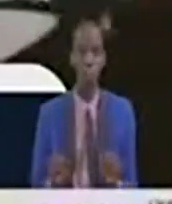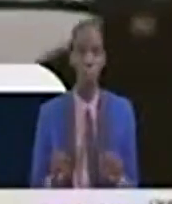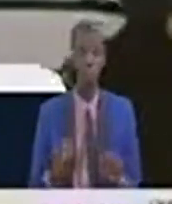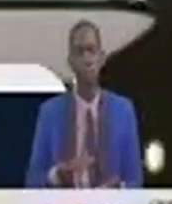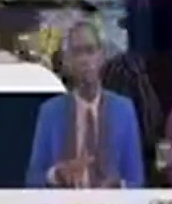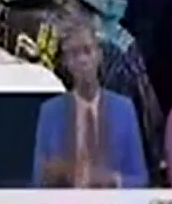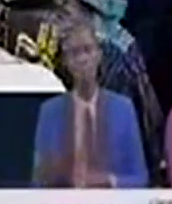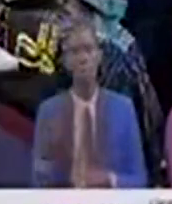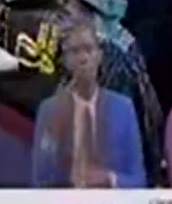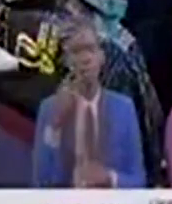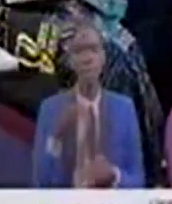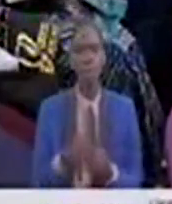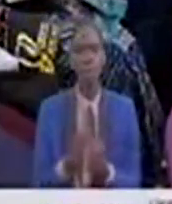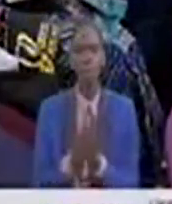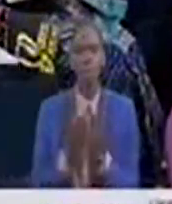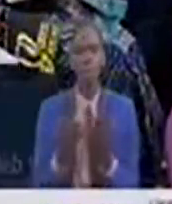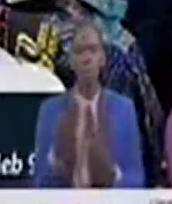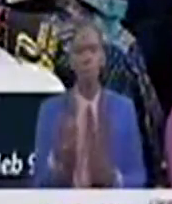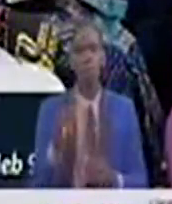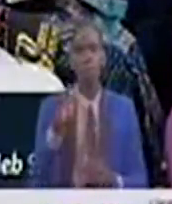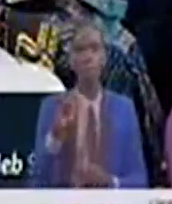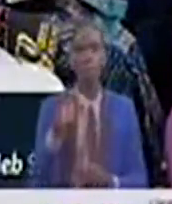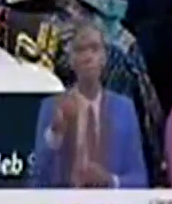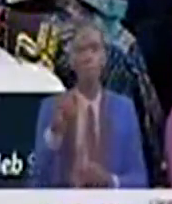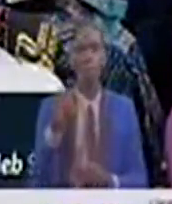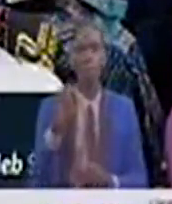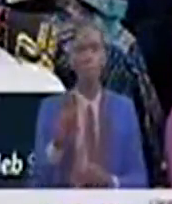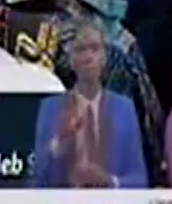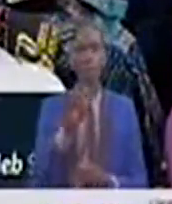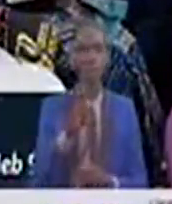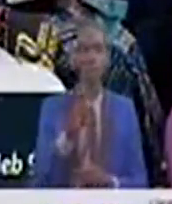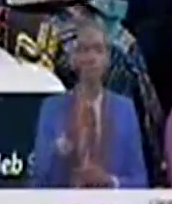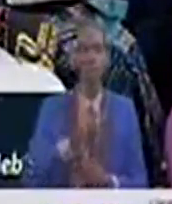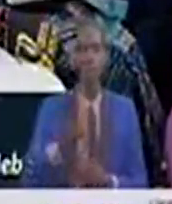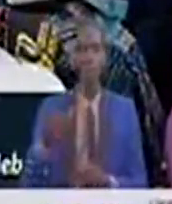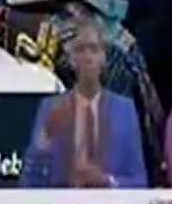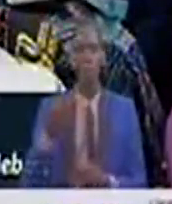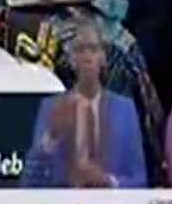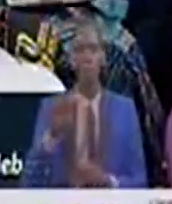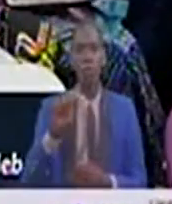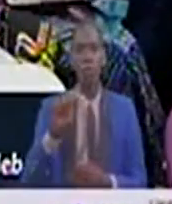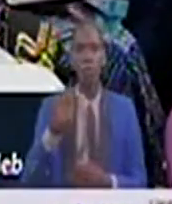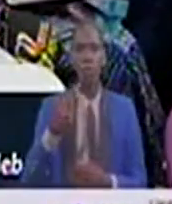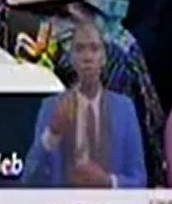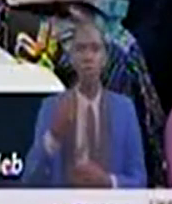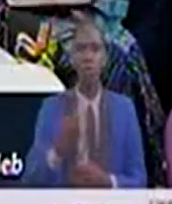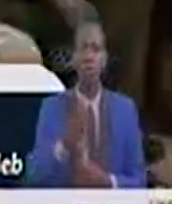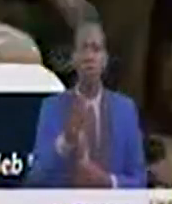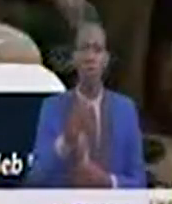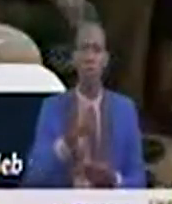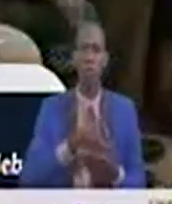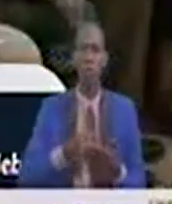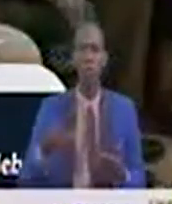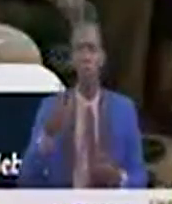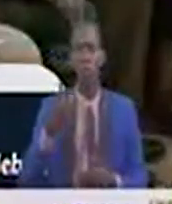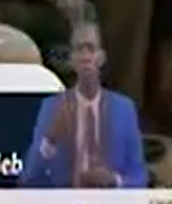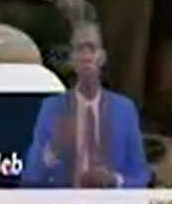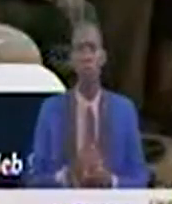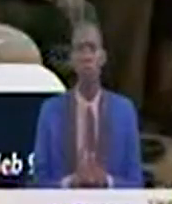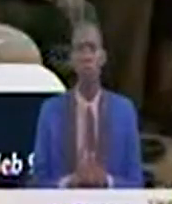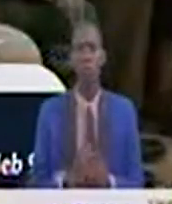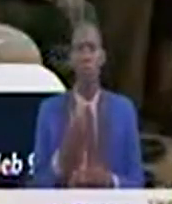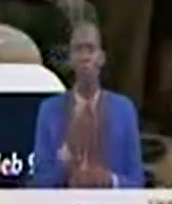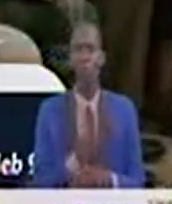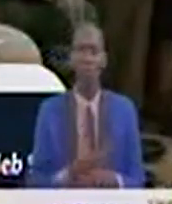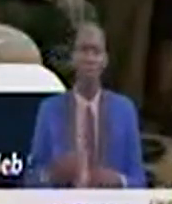In Acts chapter 12, we're reading from verse 21. Acts 12, verse 21. And upon